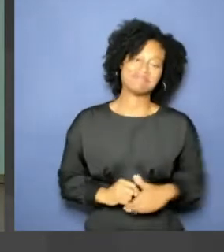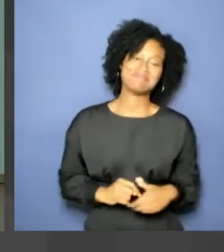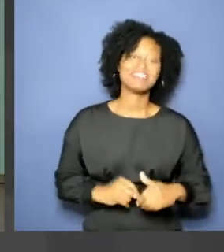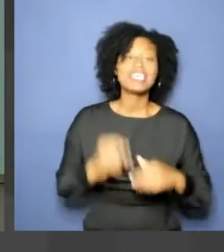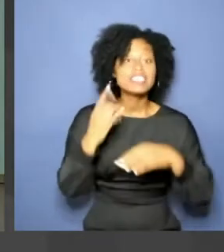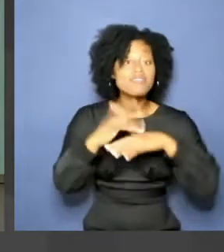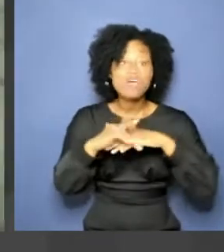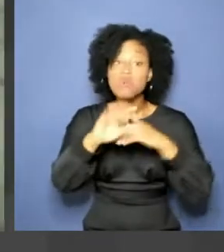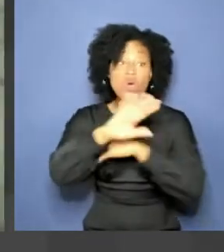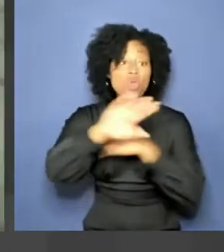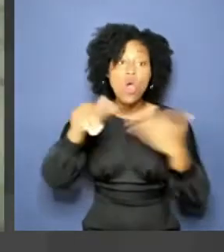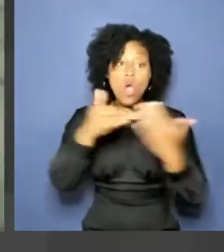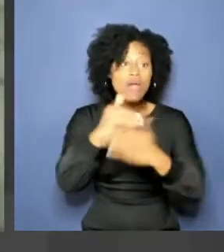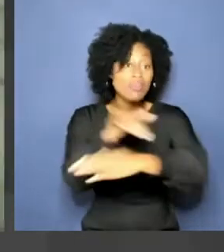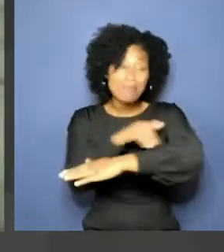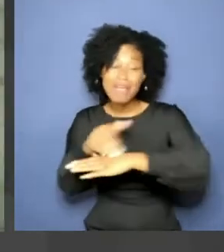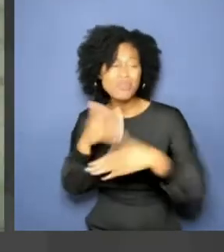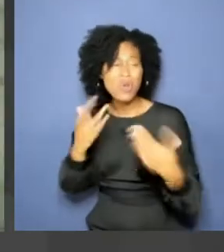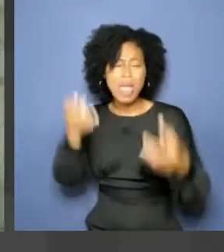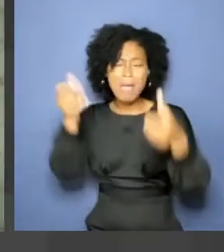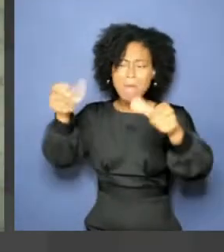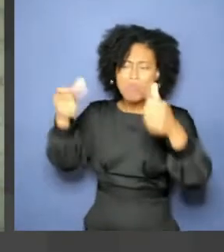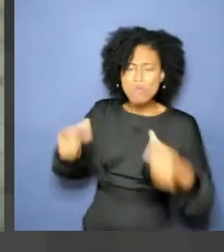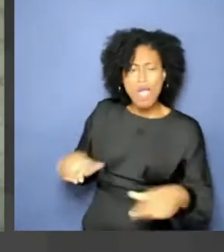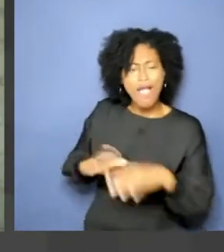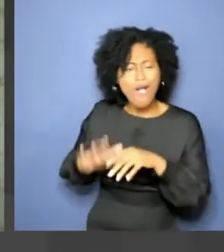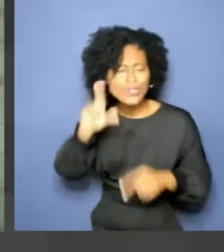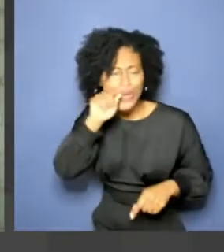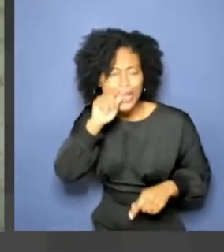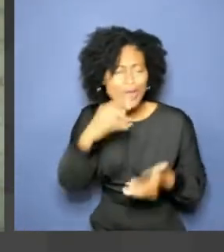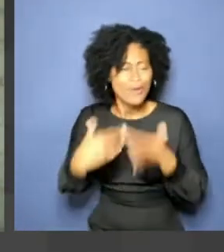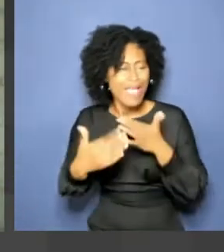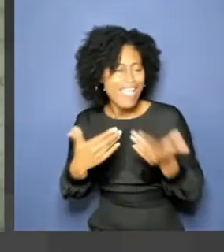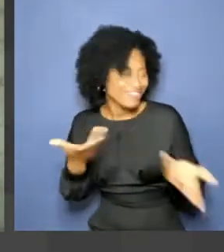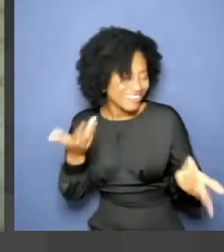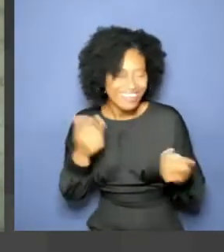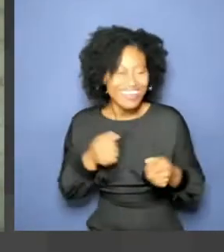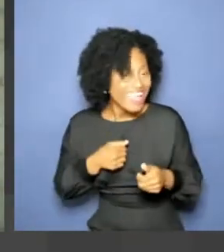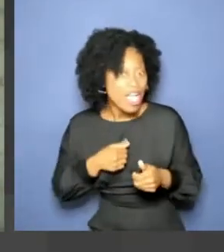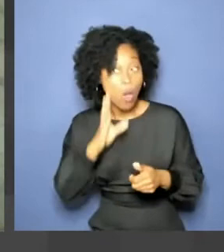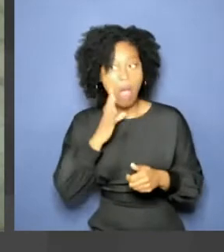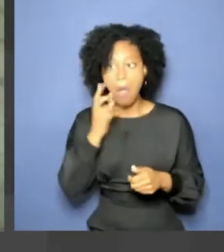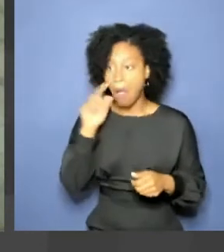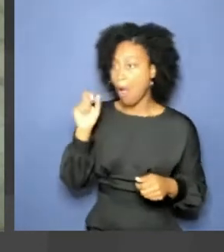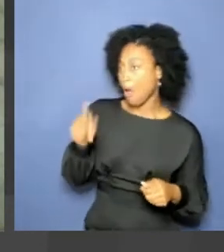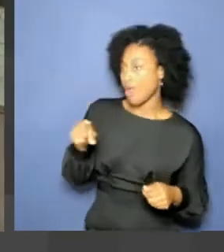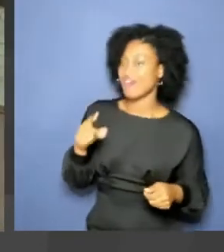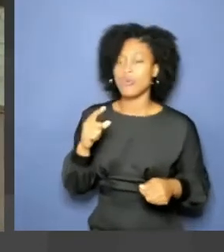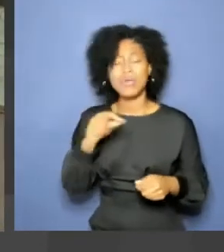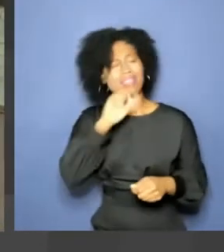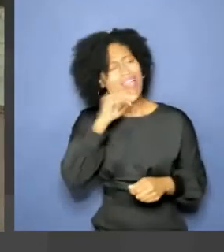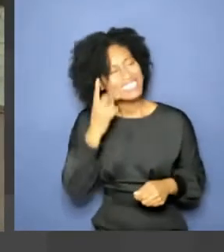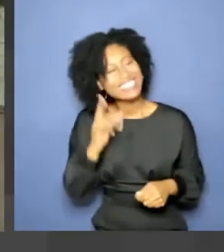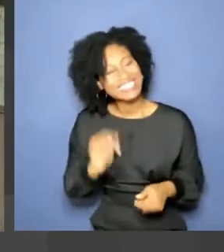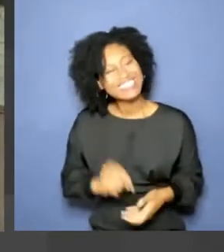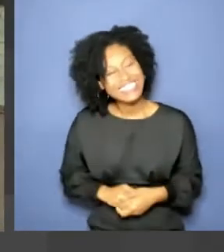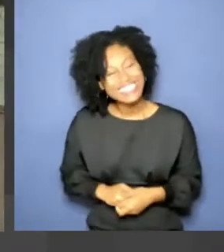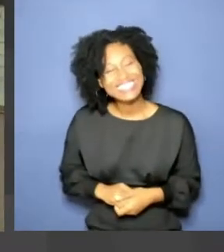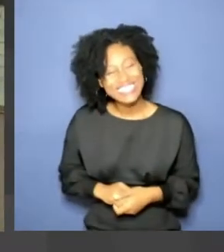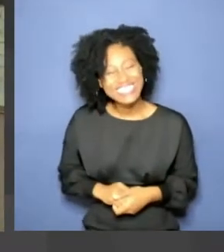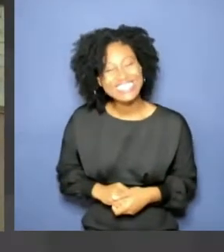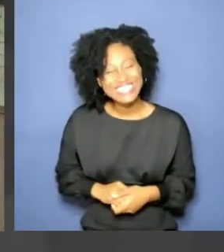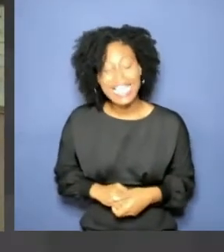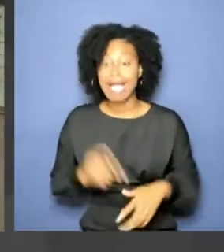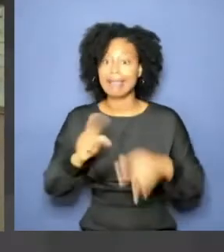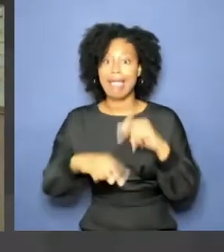platforms, and just post them on Twitter, post them on wherever you do, and we'll probably run across some of those, and we love seeing them. Oh, I can't wait to see